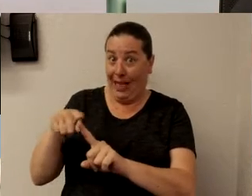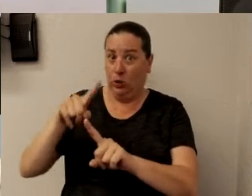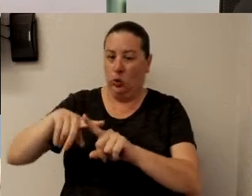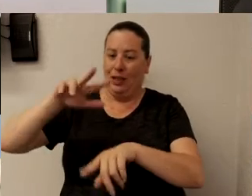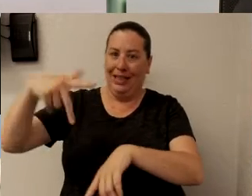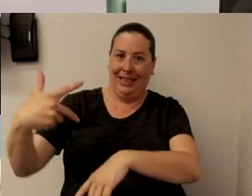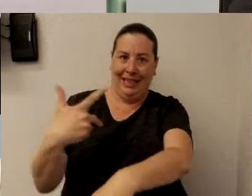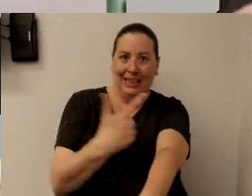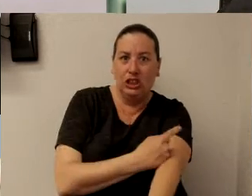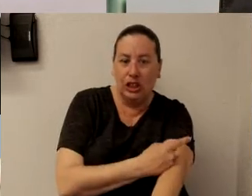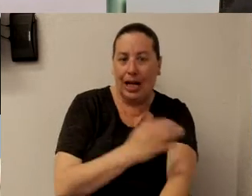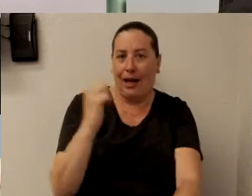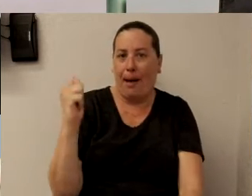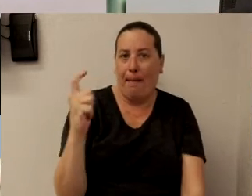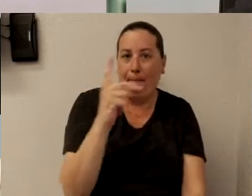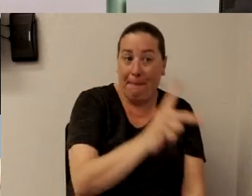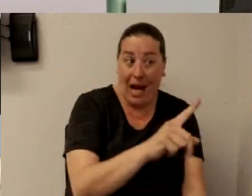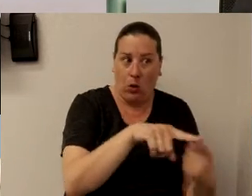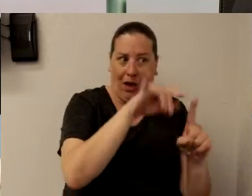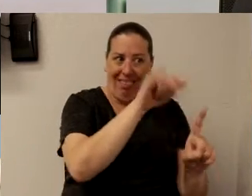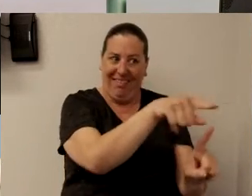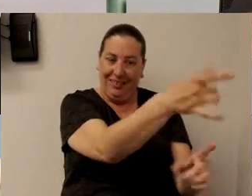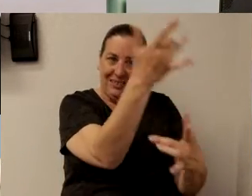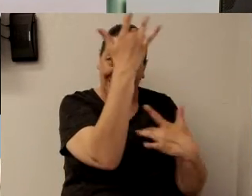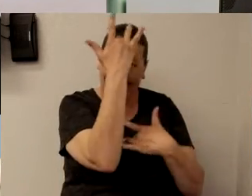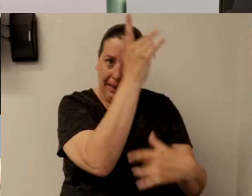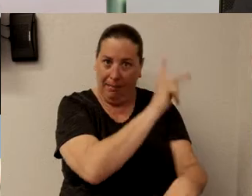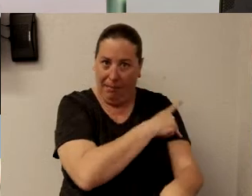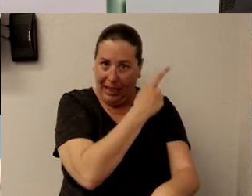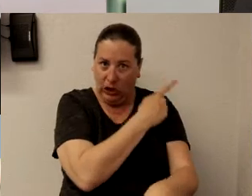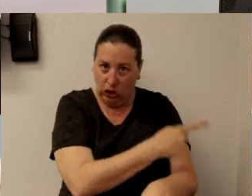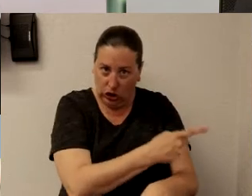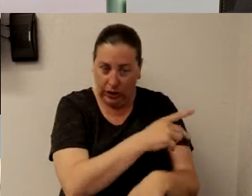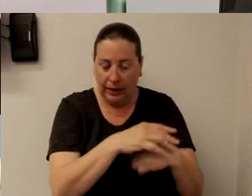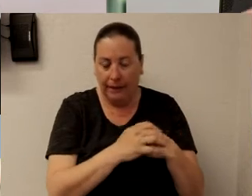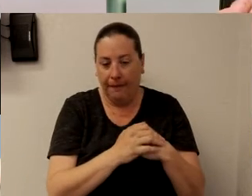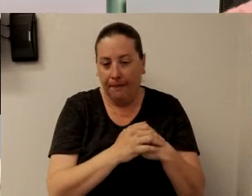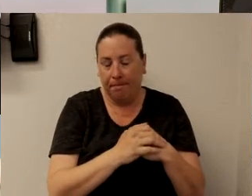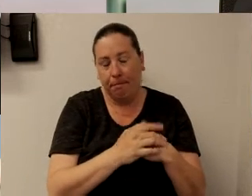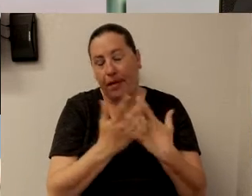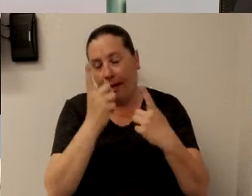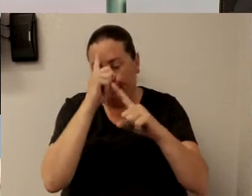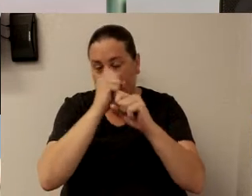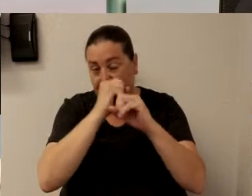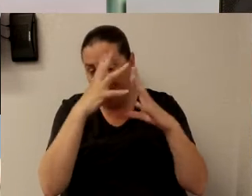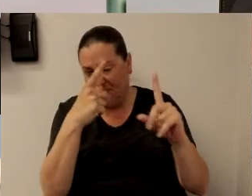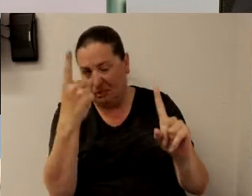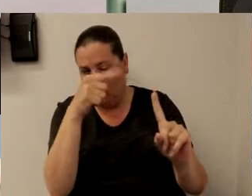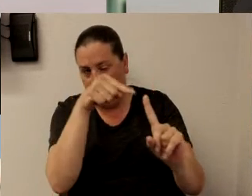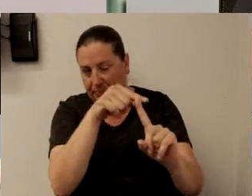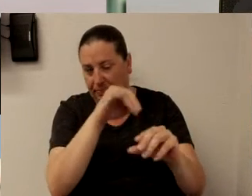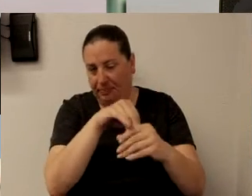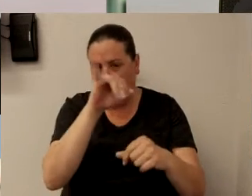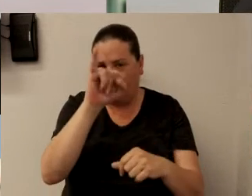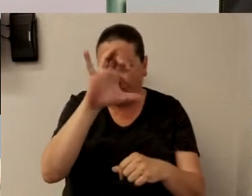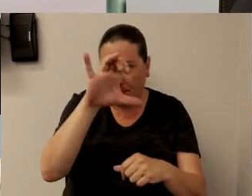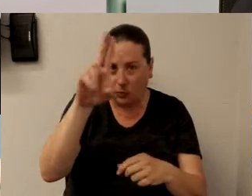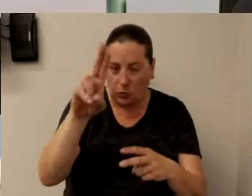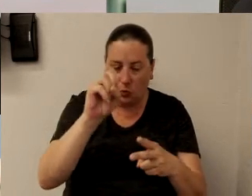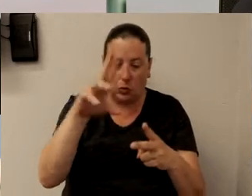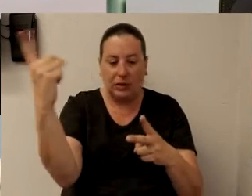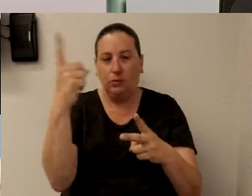back into a sick patient. Ideally, somebody that's in the ICU, perhaps somebody that is on a